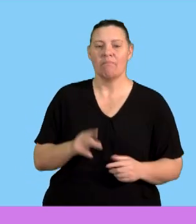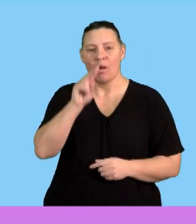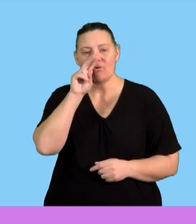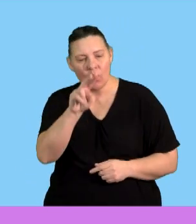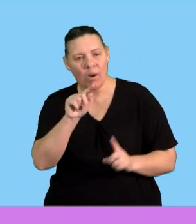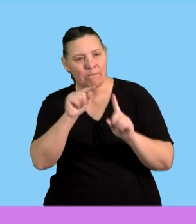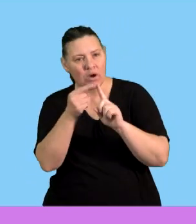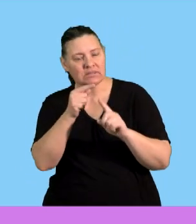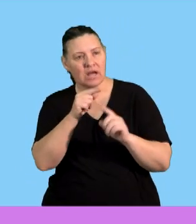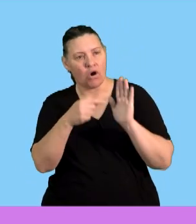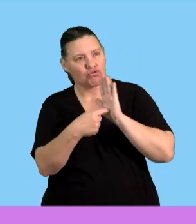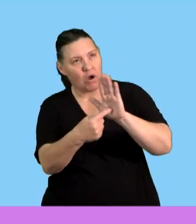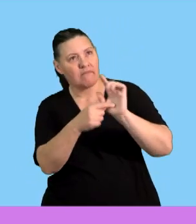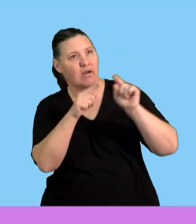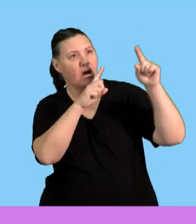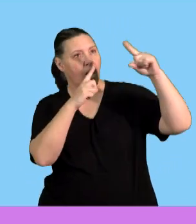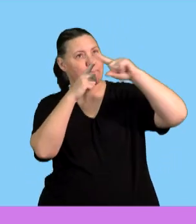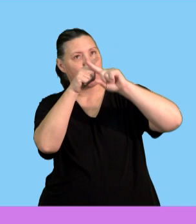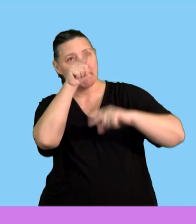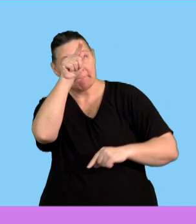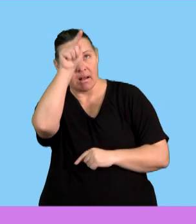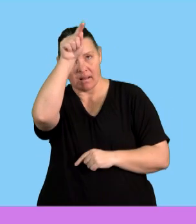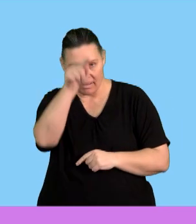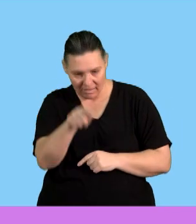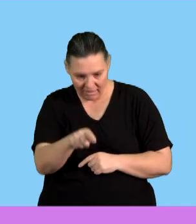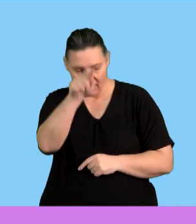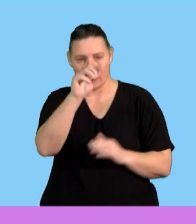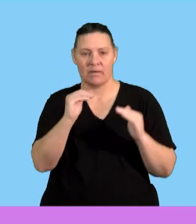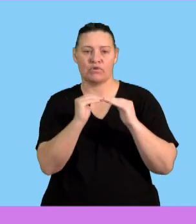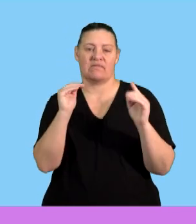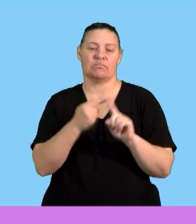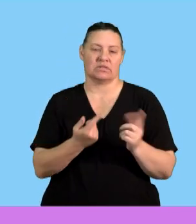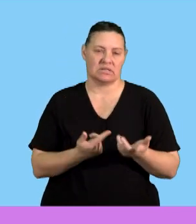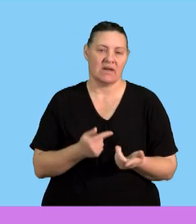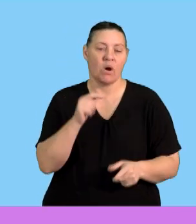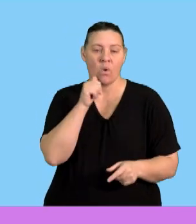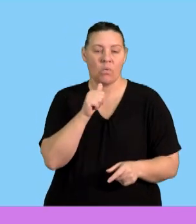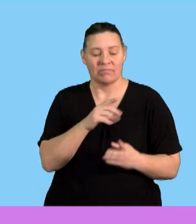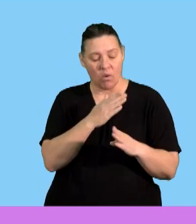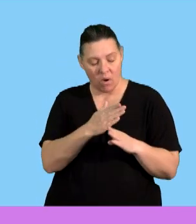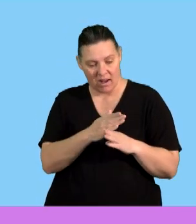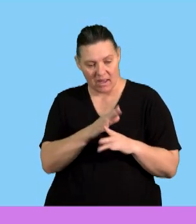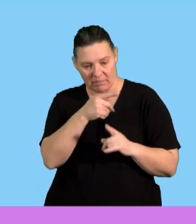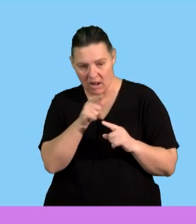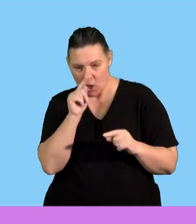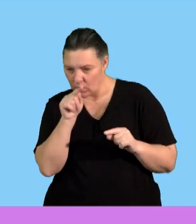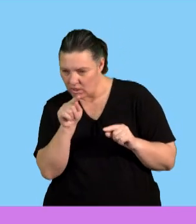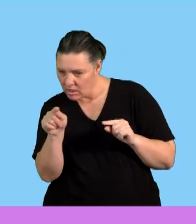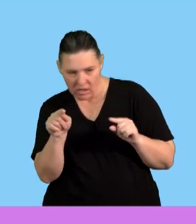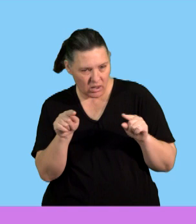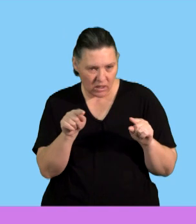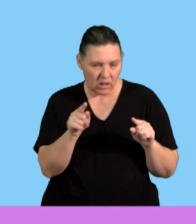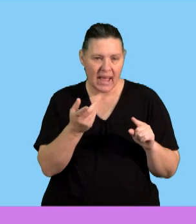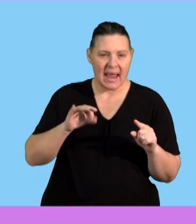a point on the graph where the two graphs meet, or when working with the table, look at the point where